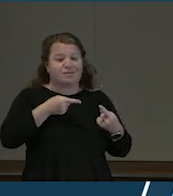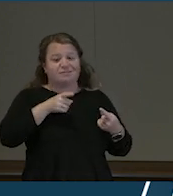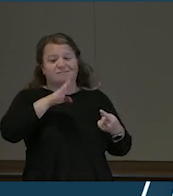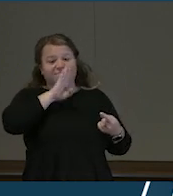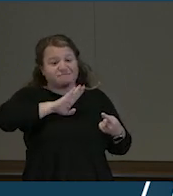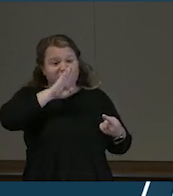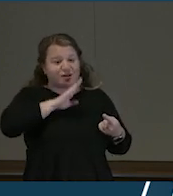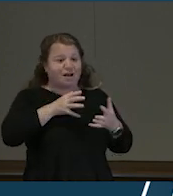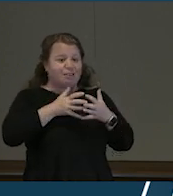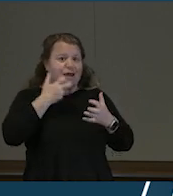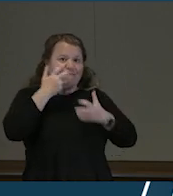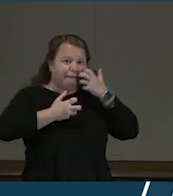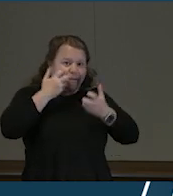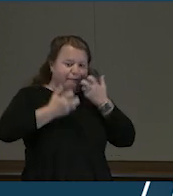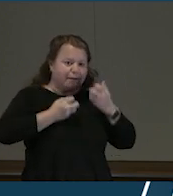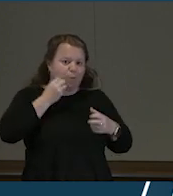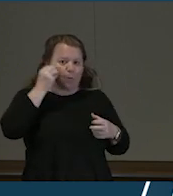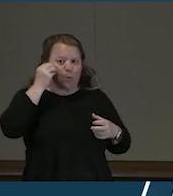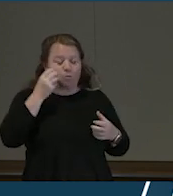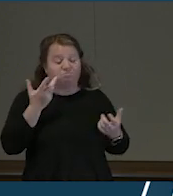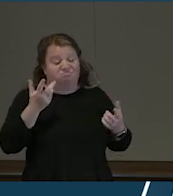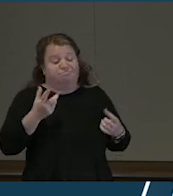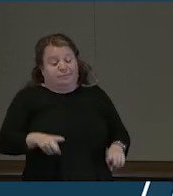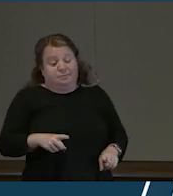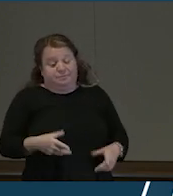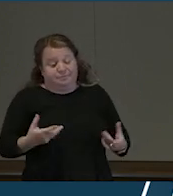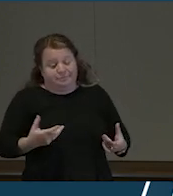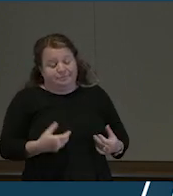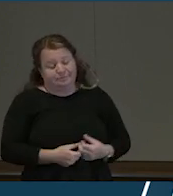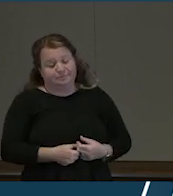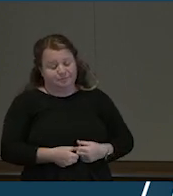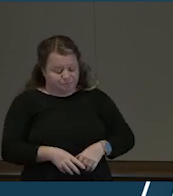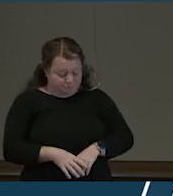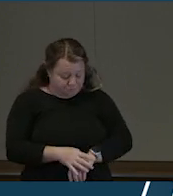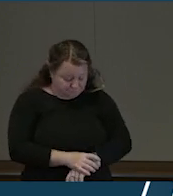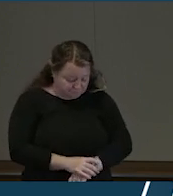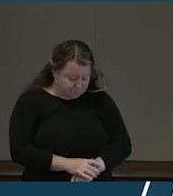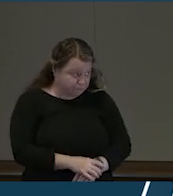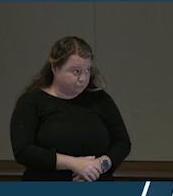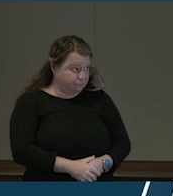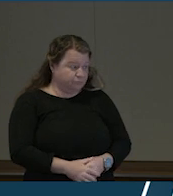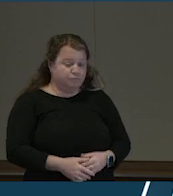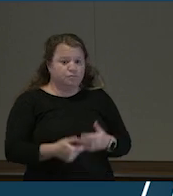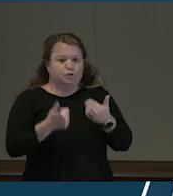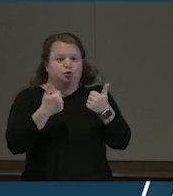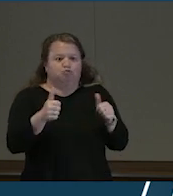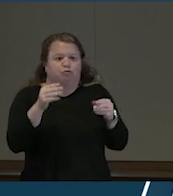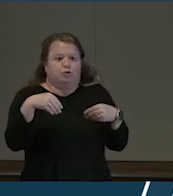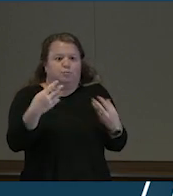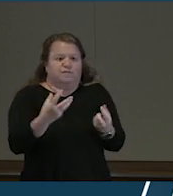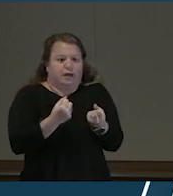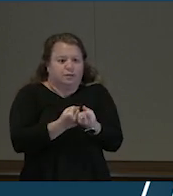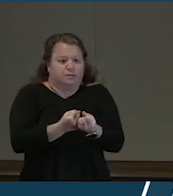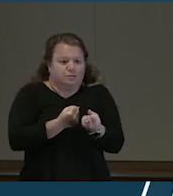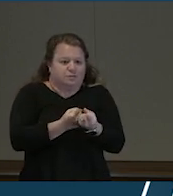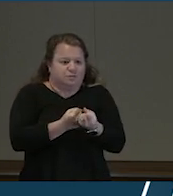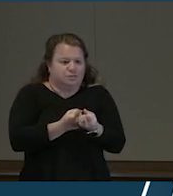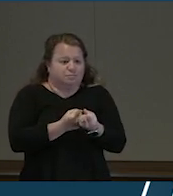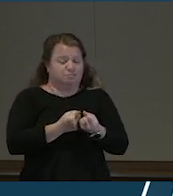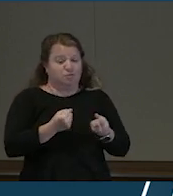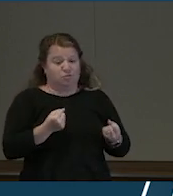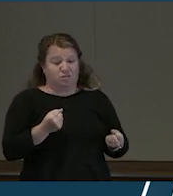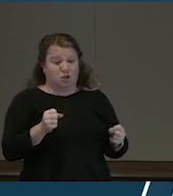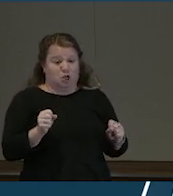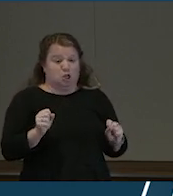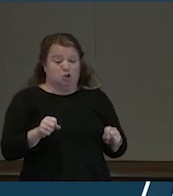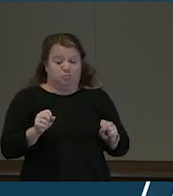a lot of yelling in the home. It happens. In your attempt to provide support, could it come across as judgmental